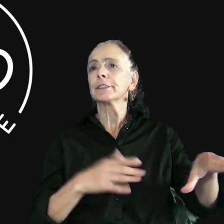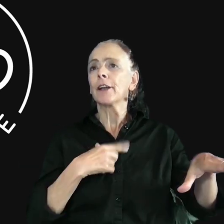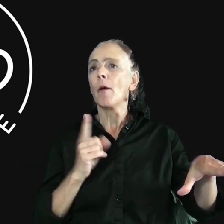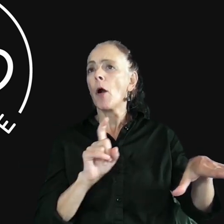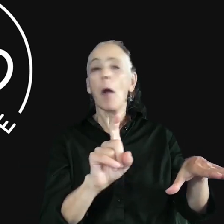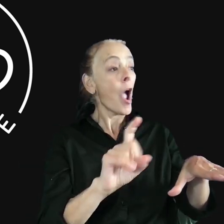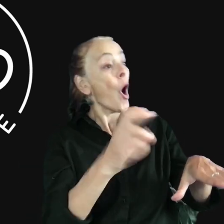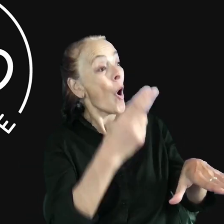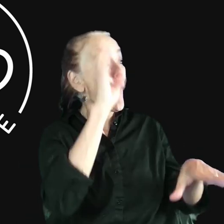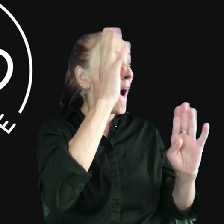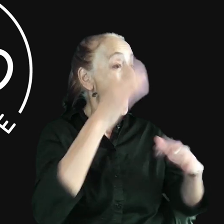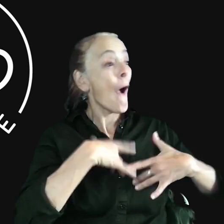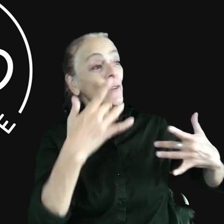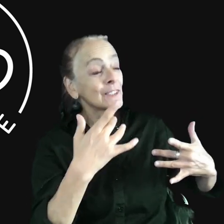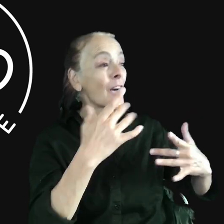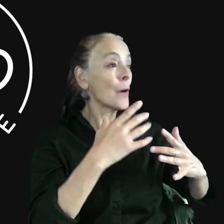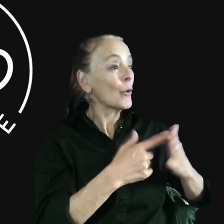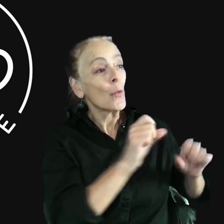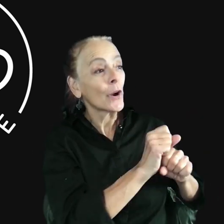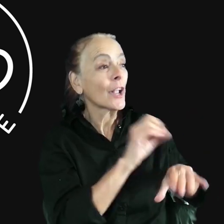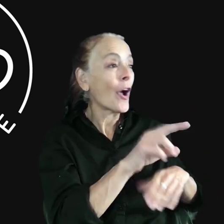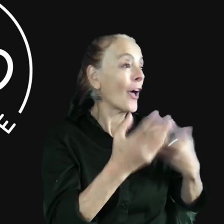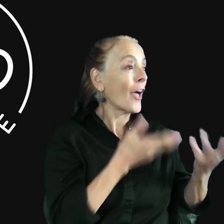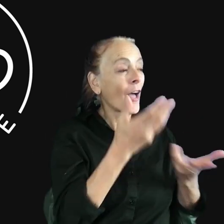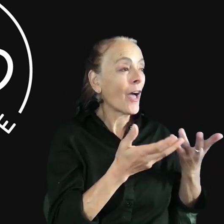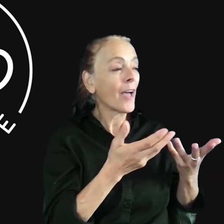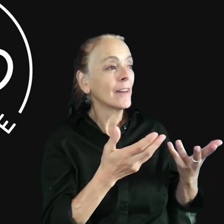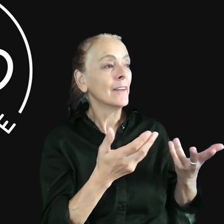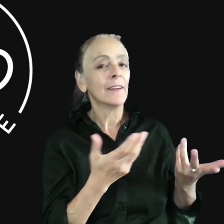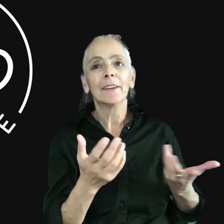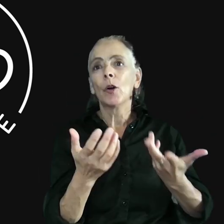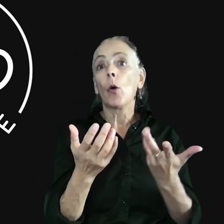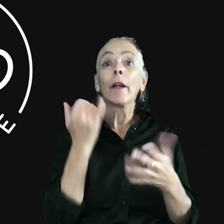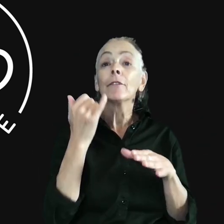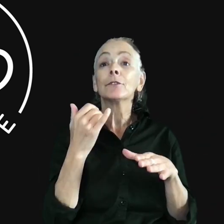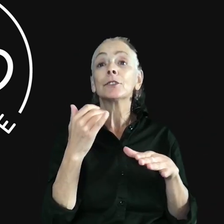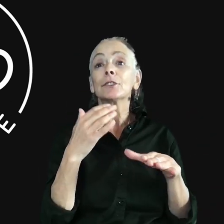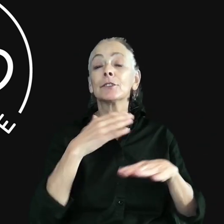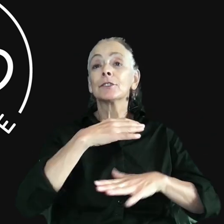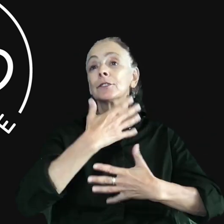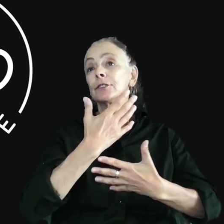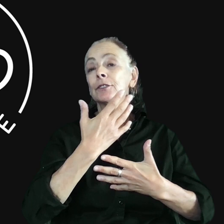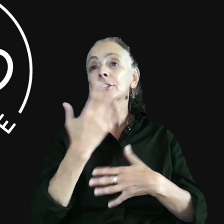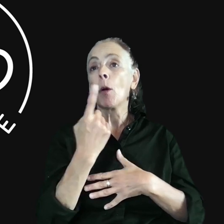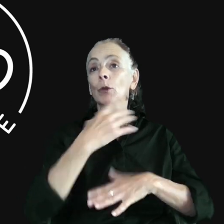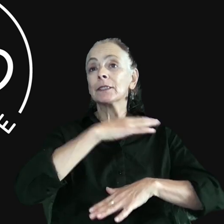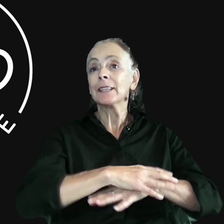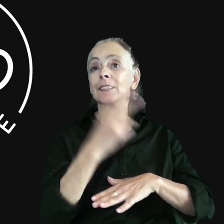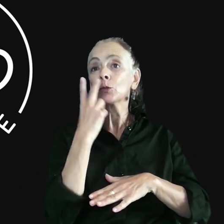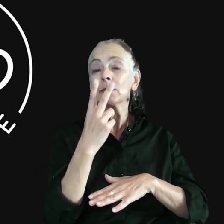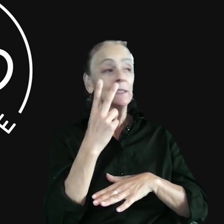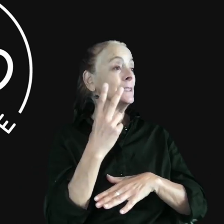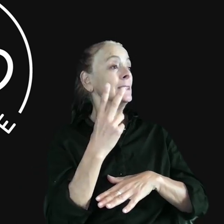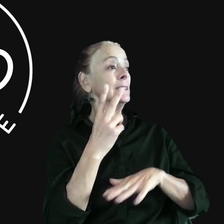going like what are you up to like what's what's happening or even just walking by someone's desk and seeing